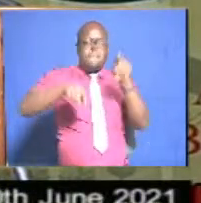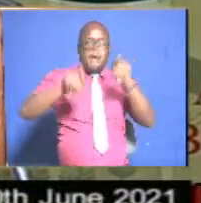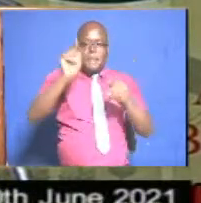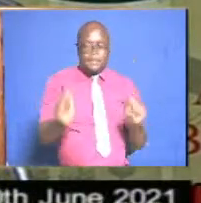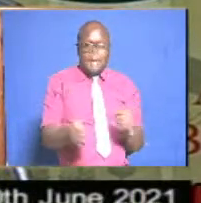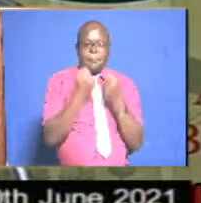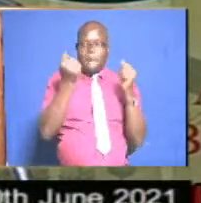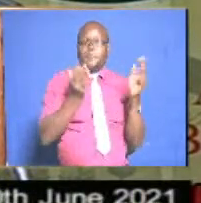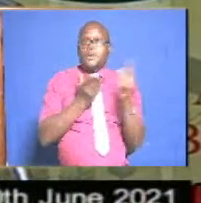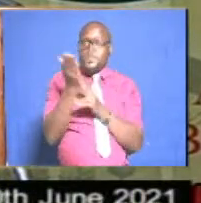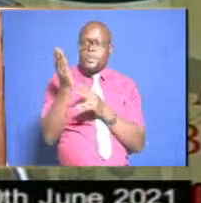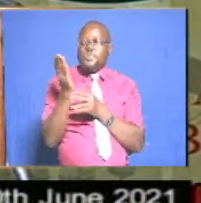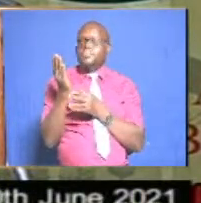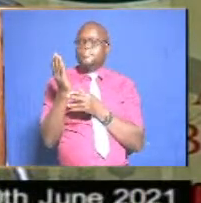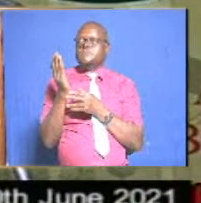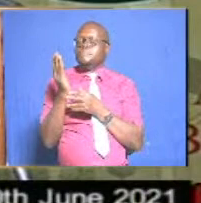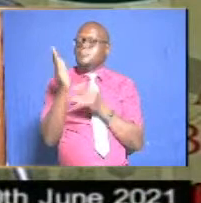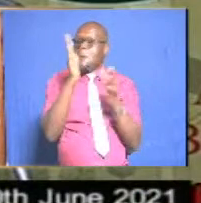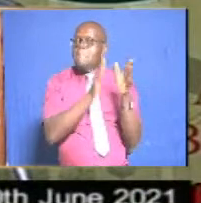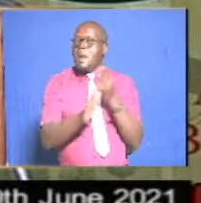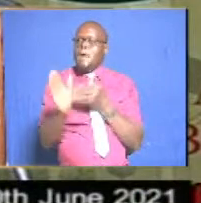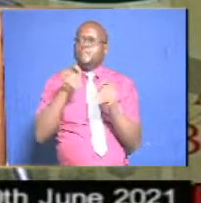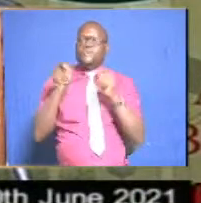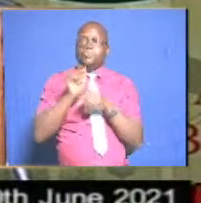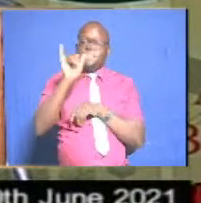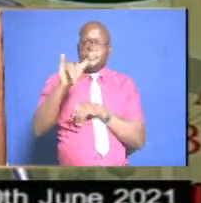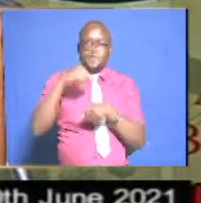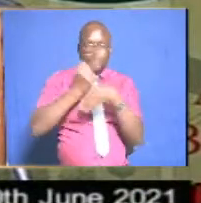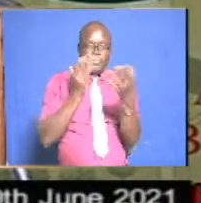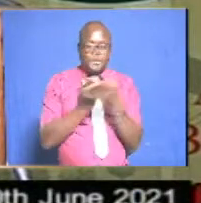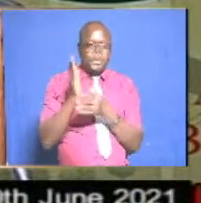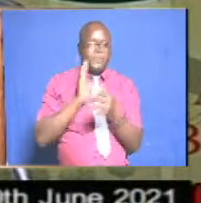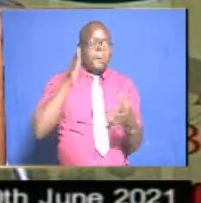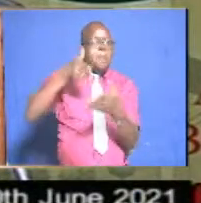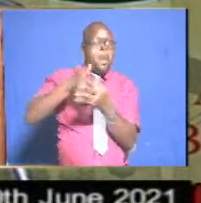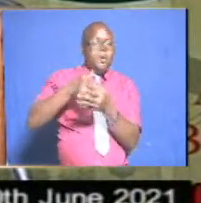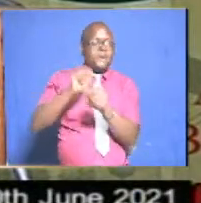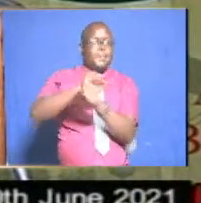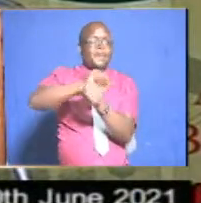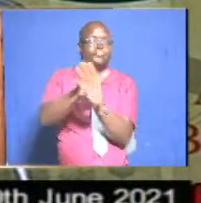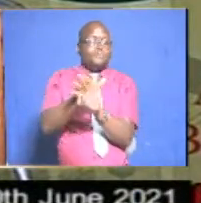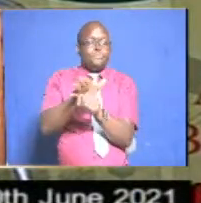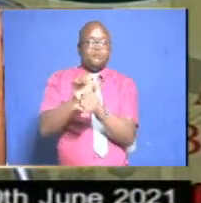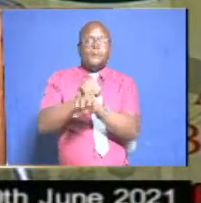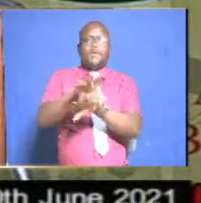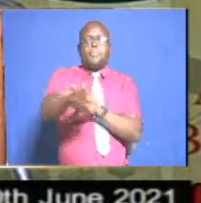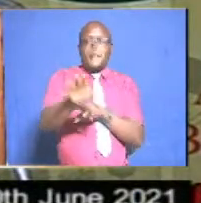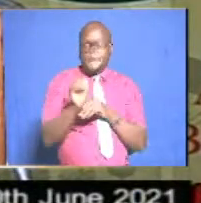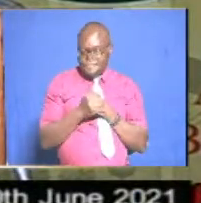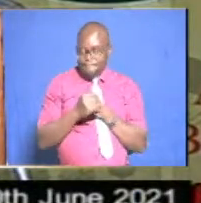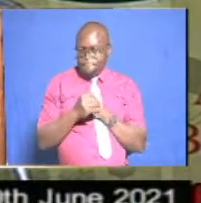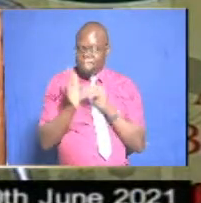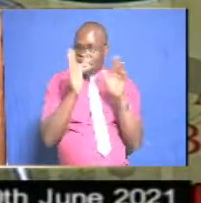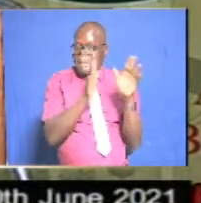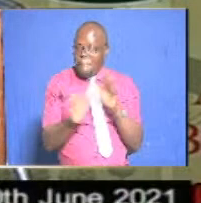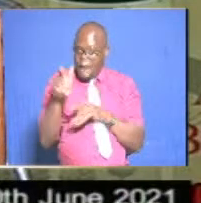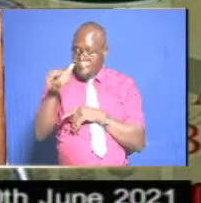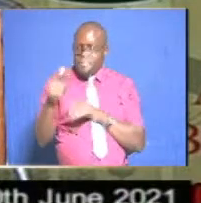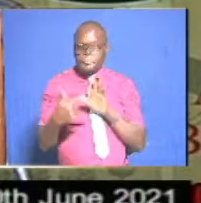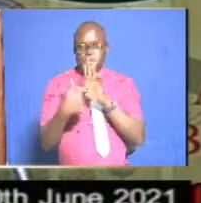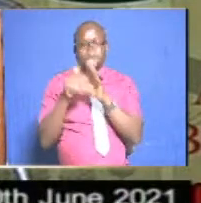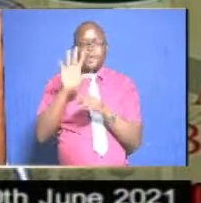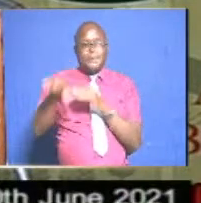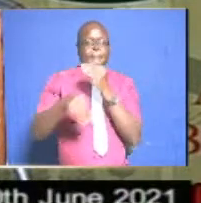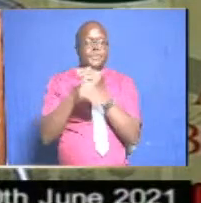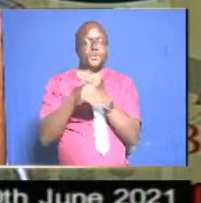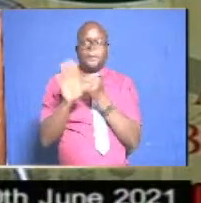occasioning reintroduction of containment measures to further stem spread of the virus. The projected recovery reflects additional